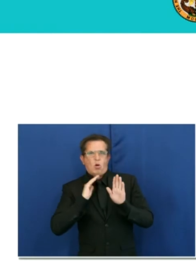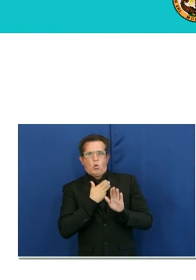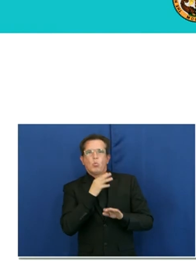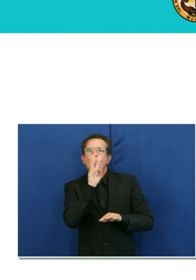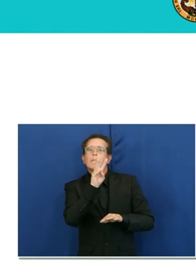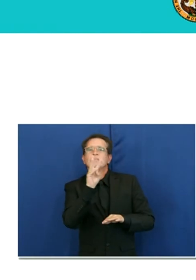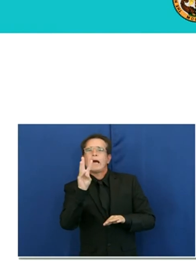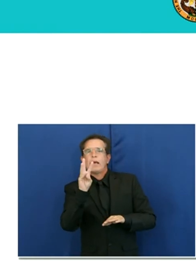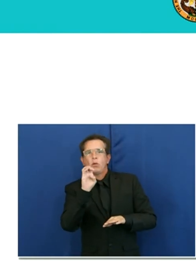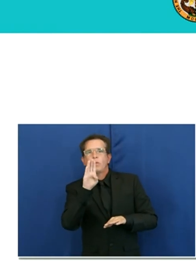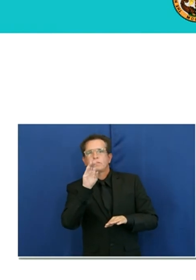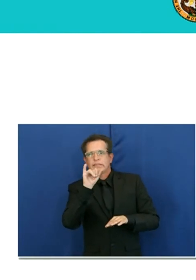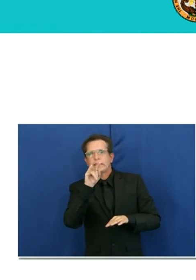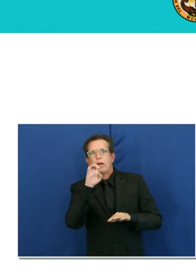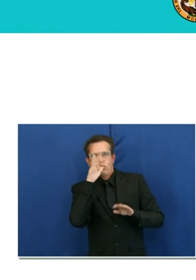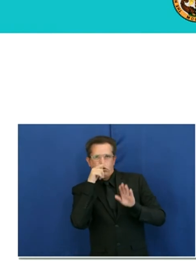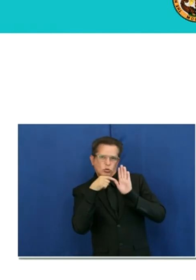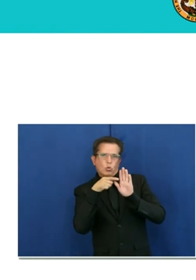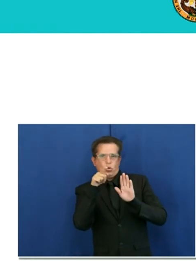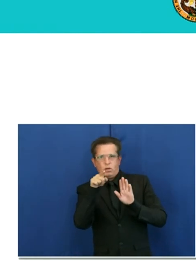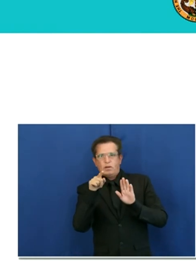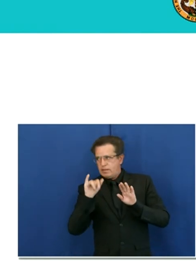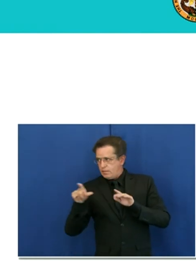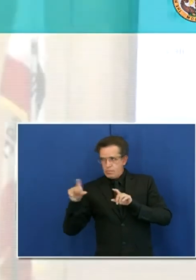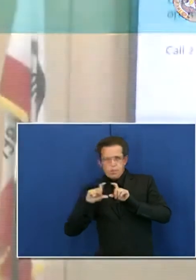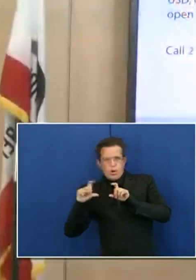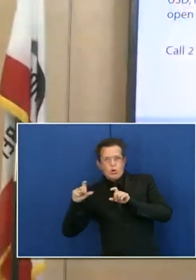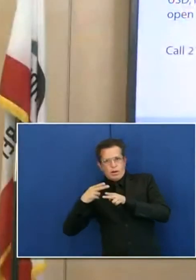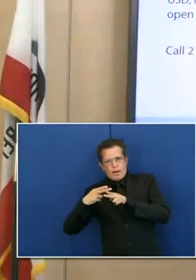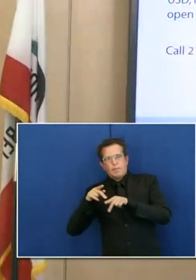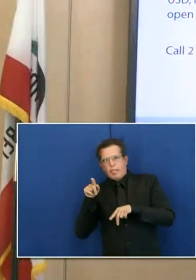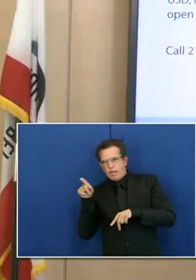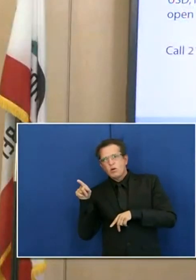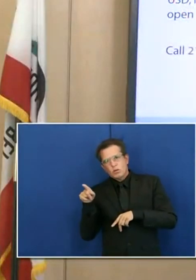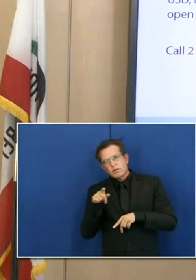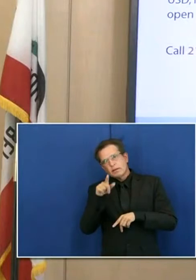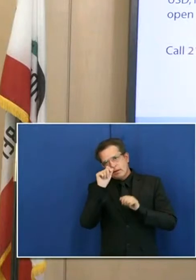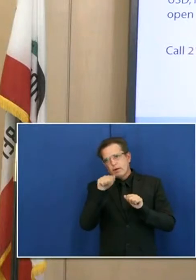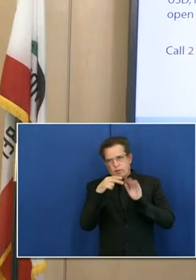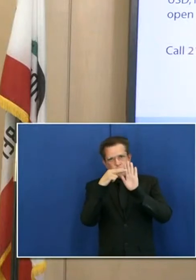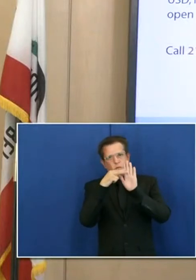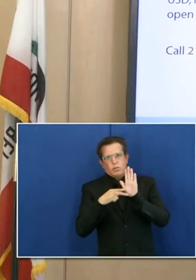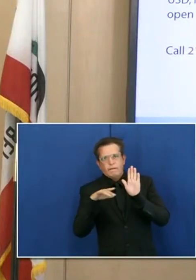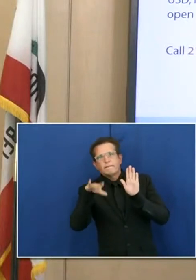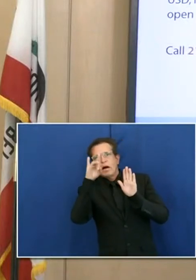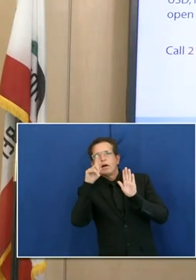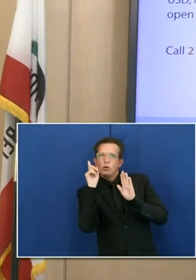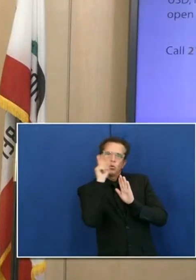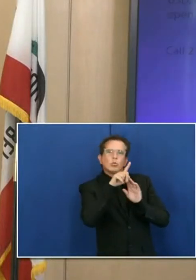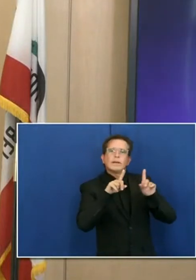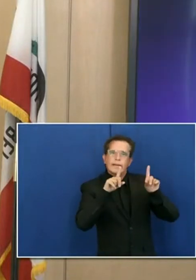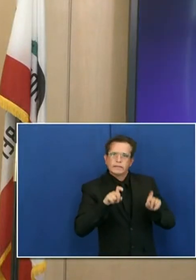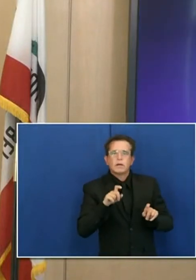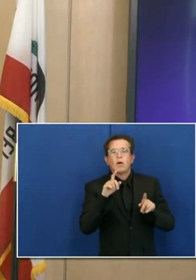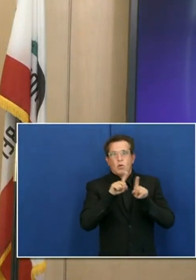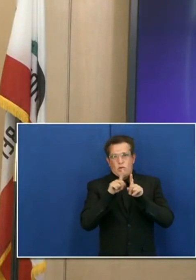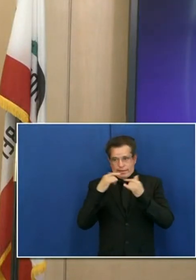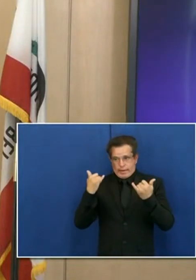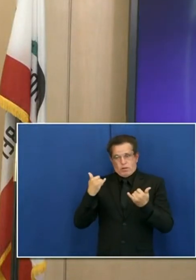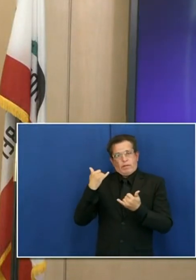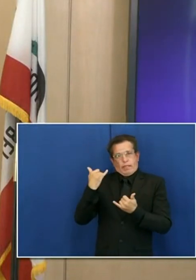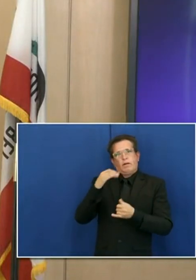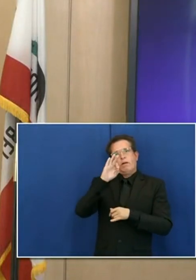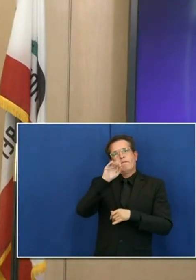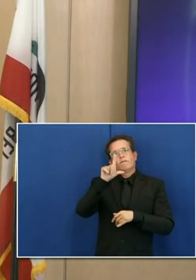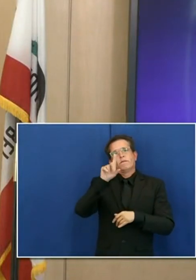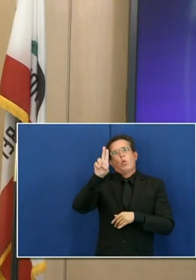website, which is listed on the podium in front of me. We are also in the throes of our annual flu season.